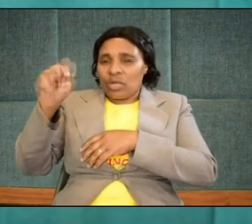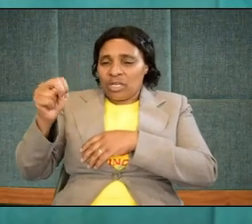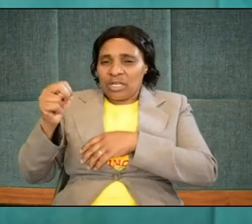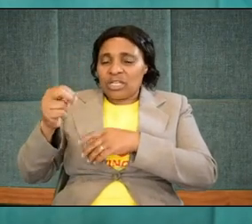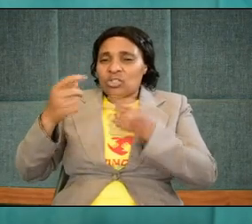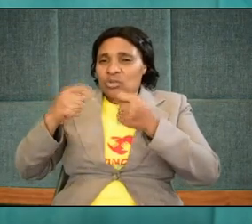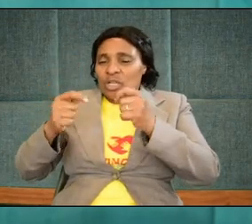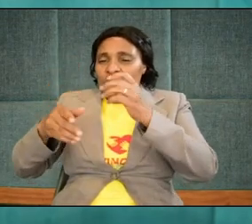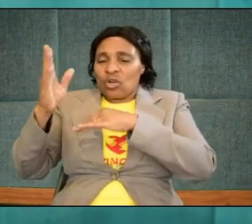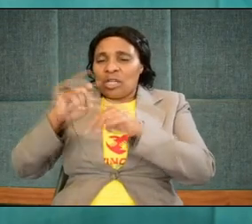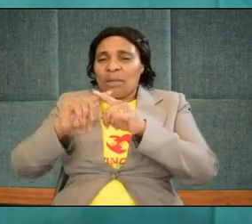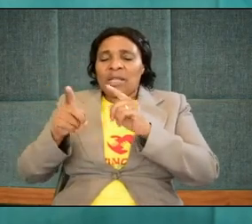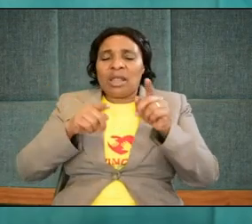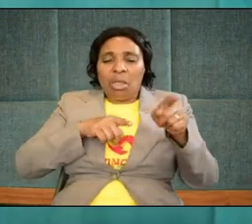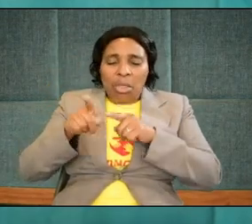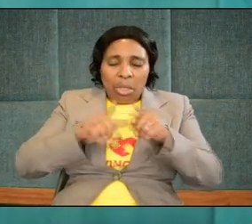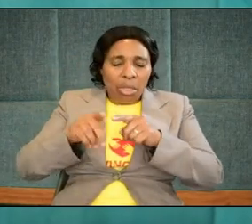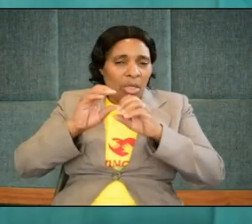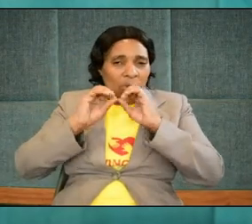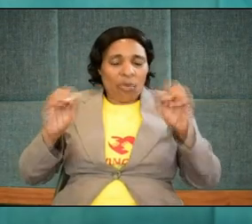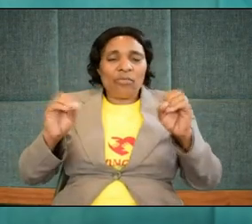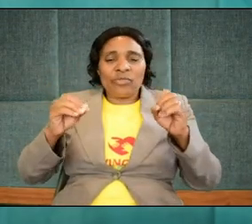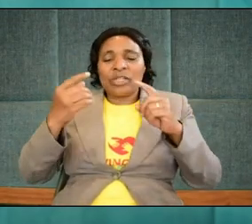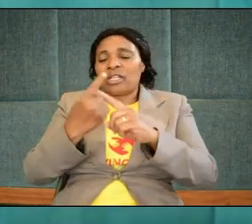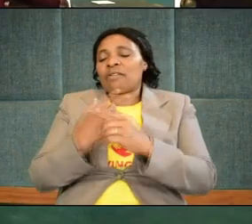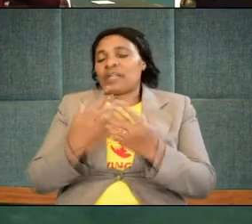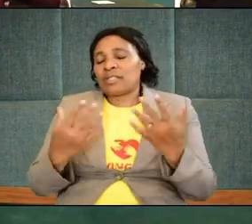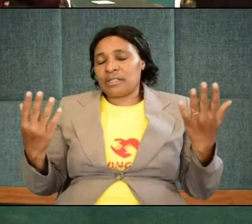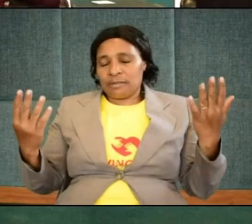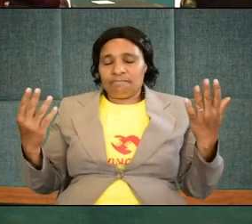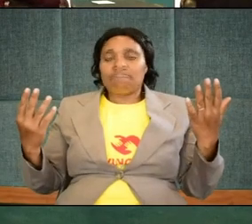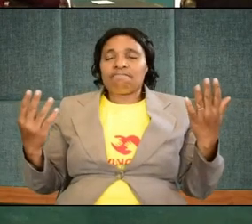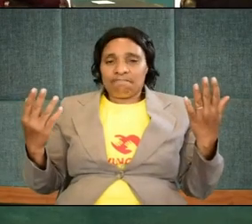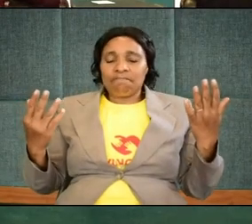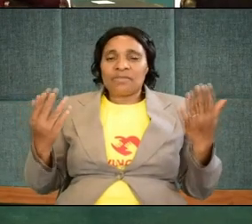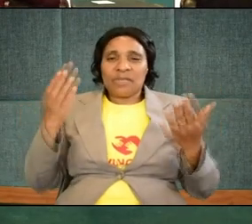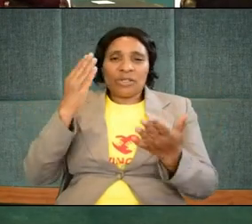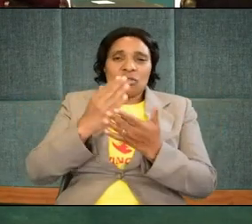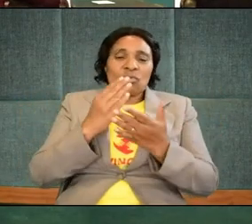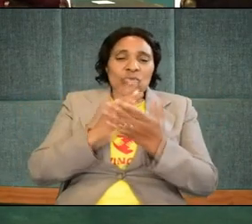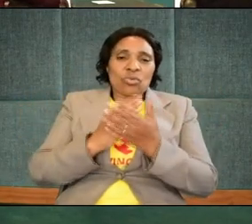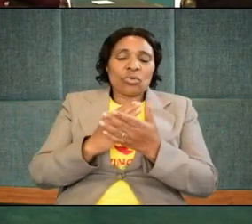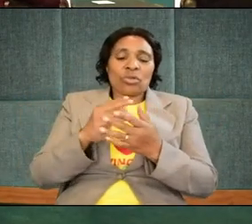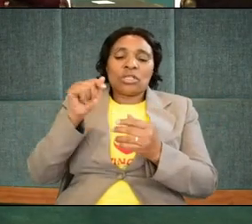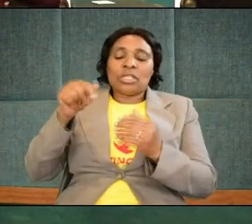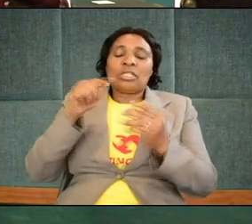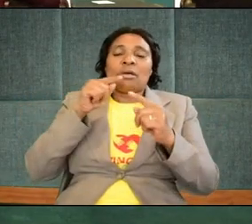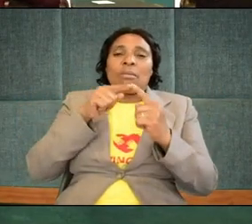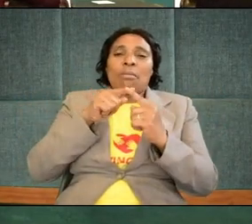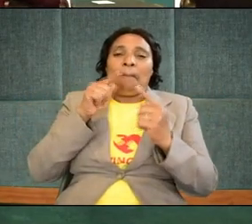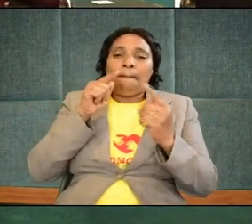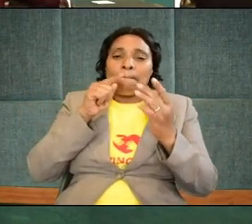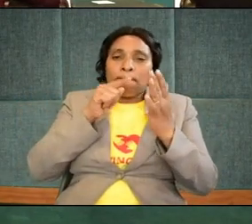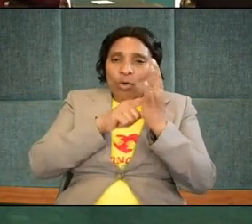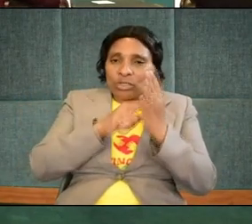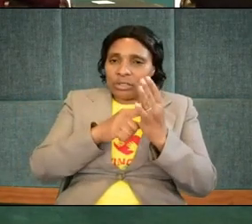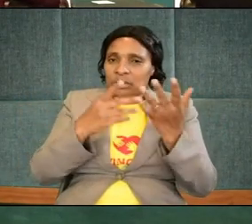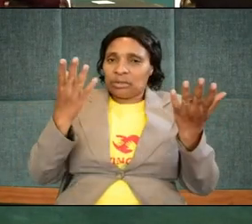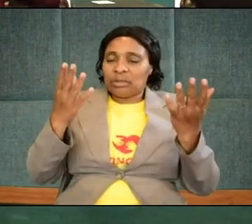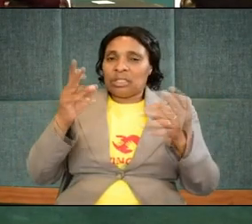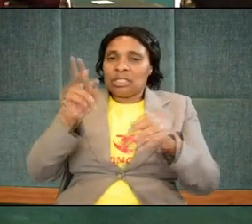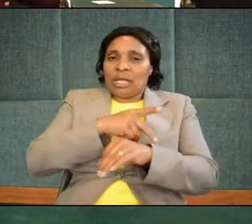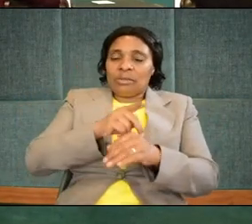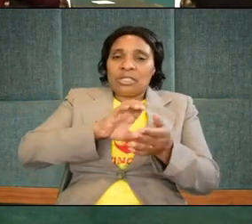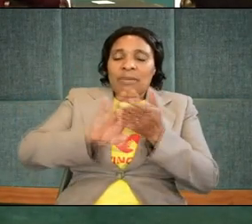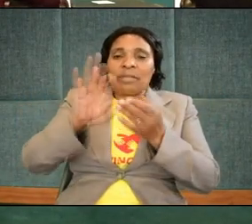him. So I think there's a difference in all these things. Yeah. I actually think on that point that the Bible says in Psalm